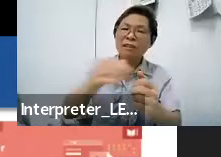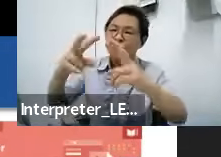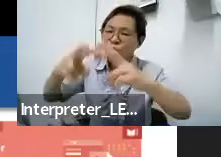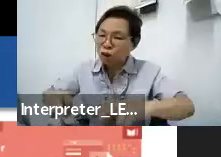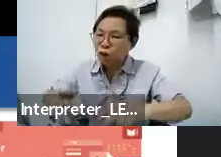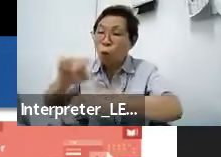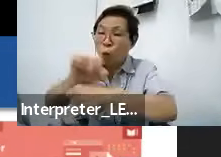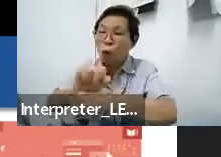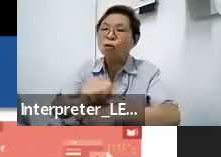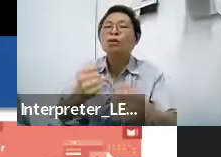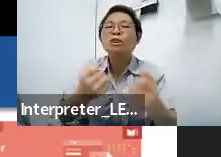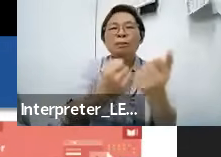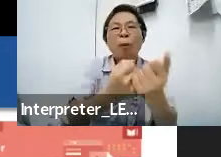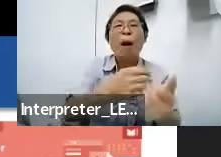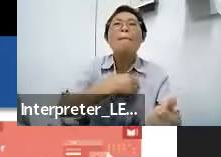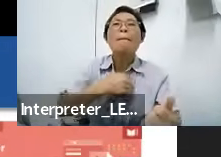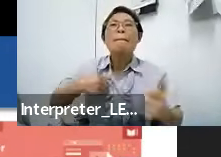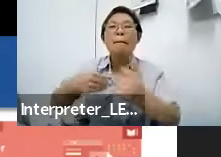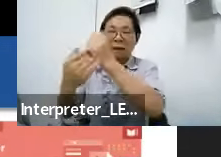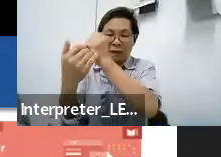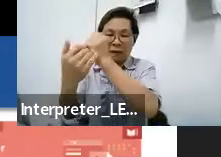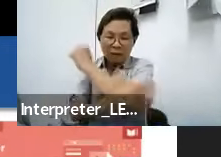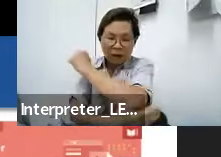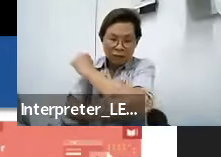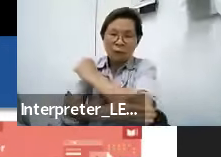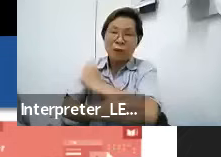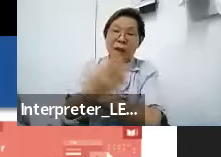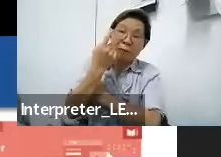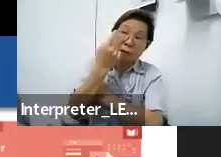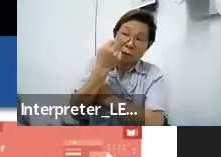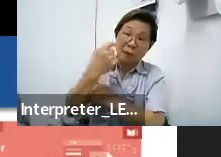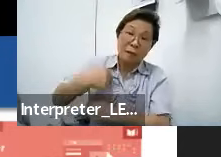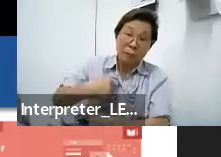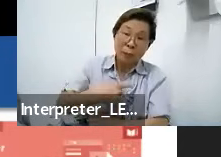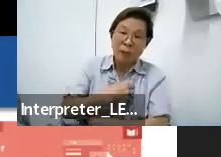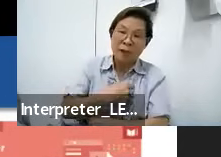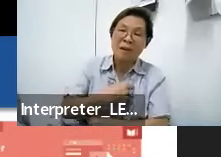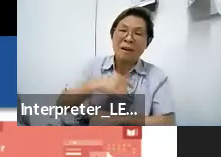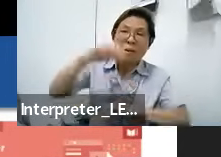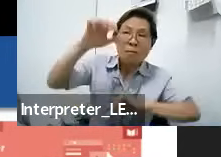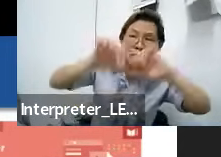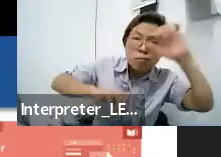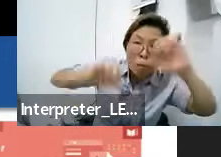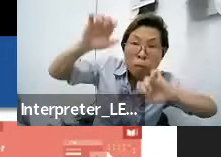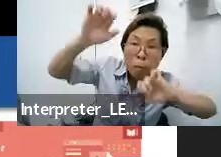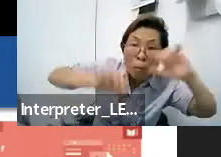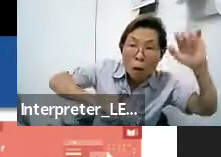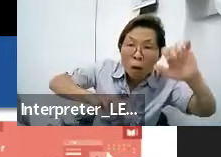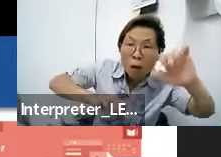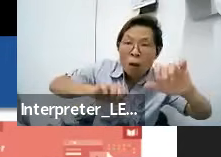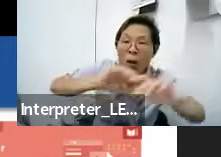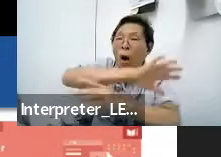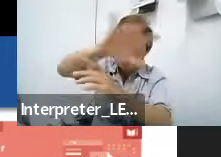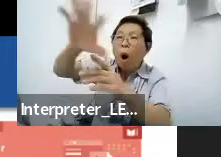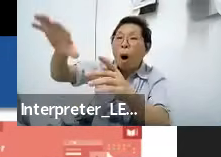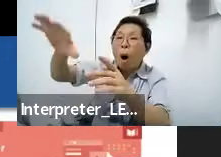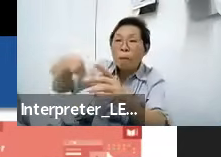countries. These are just some examples. We recently did the needs assessment on comprehensive